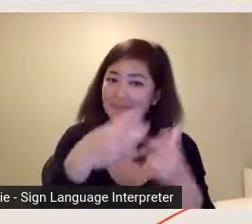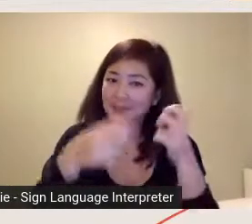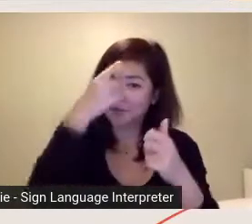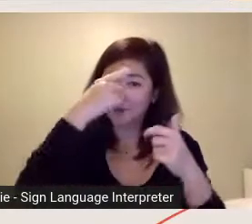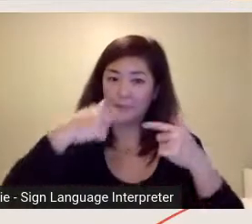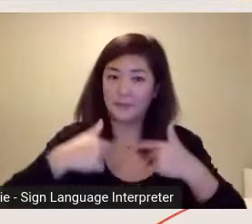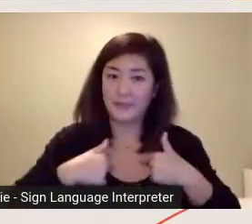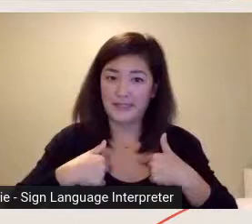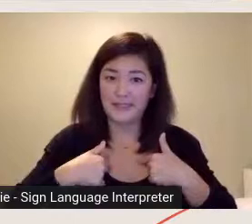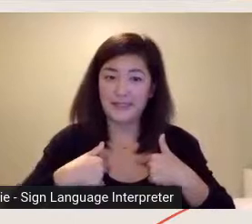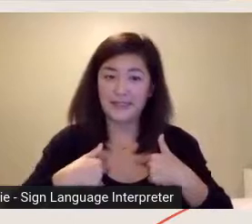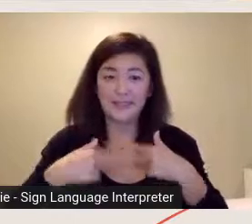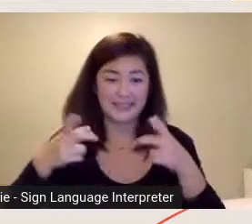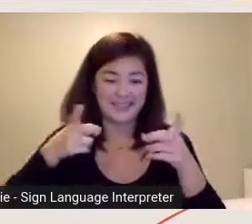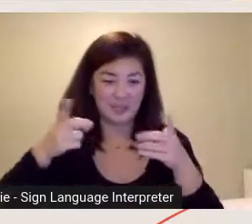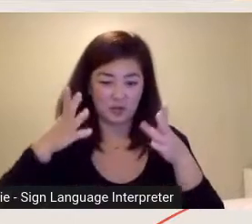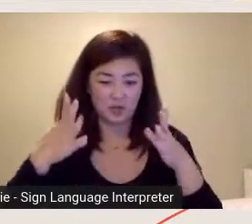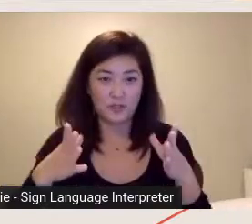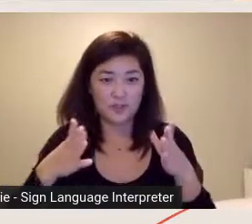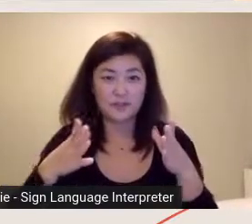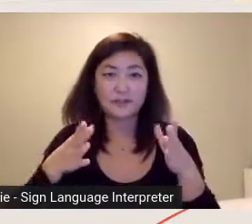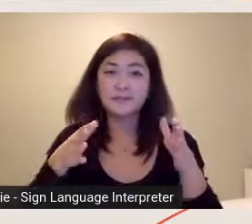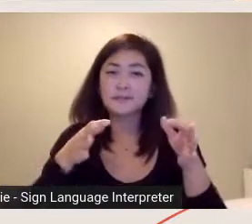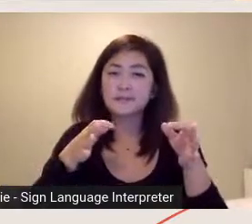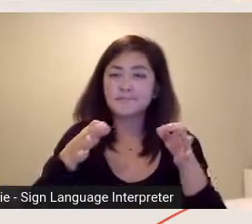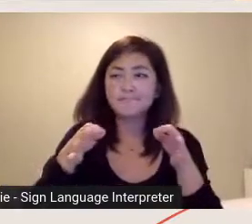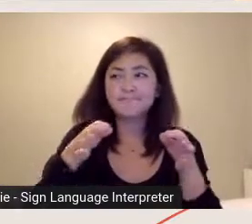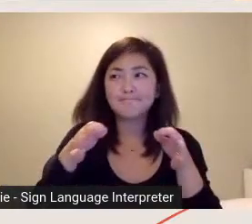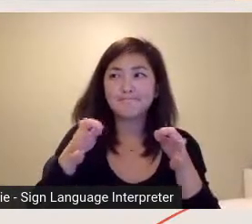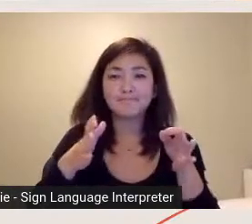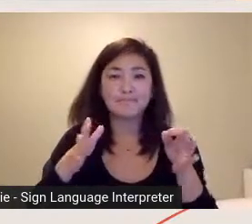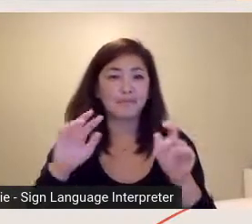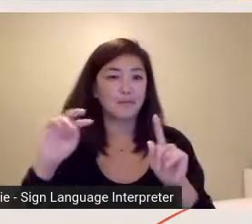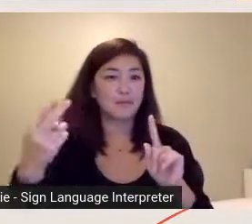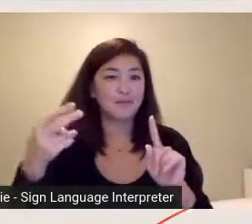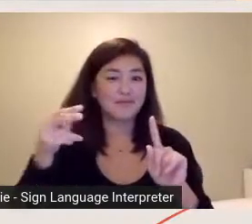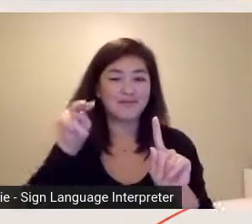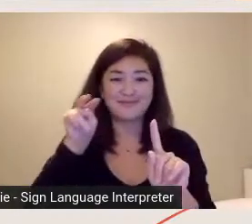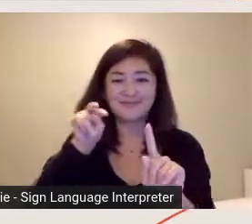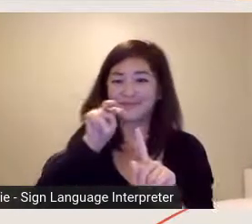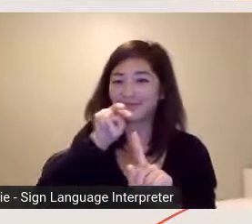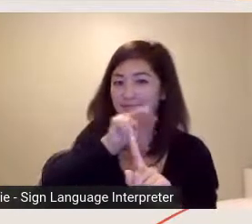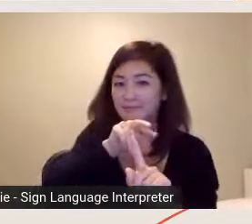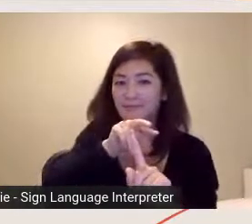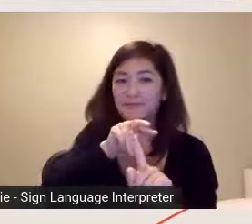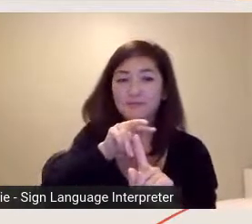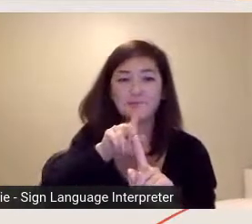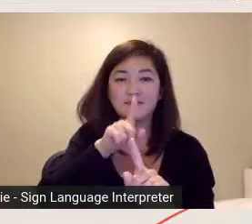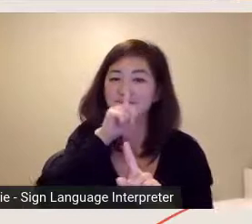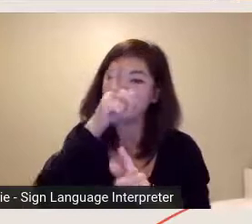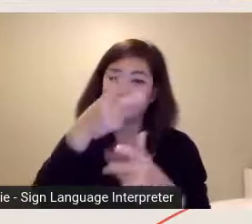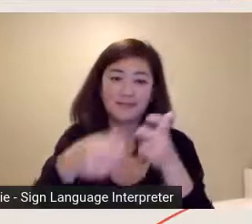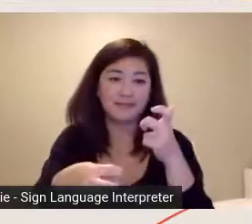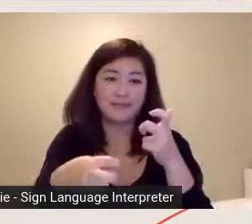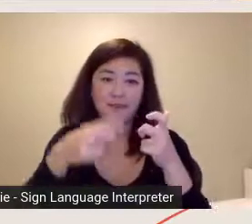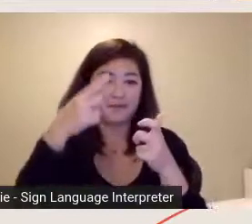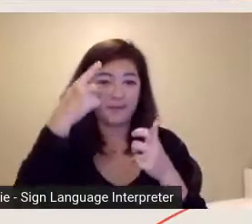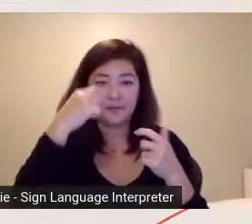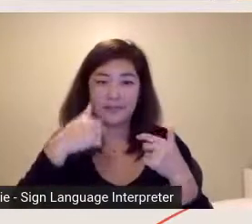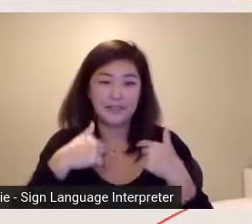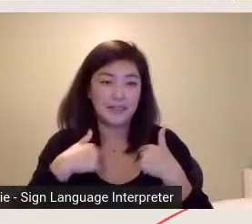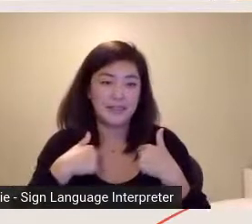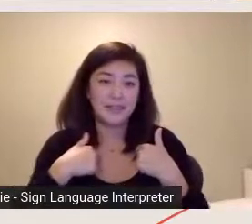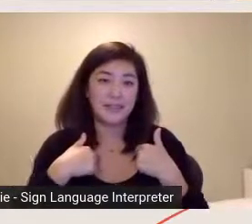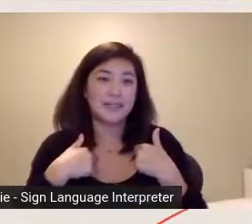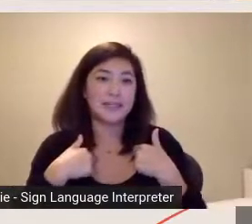position of explaining the point of views in the film that exists that are a little hard for me as a, you know, from